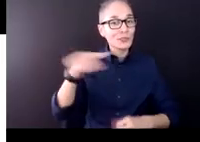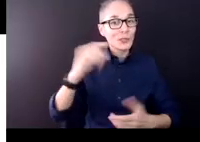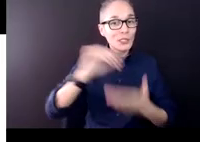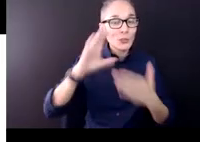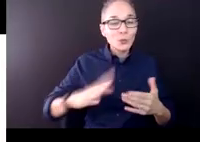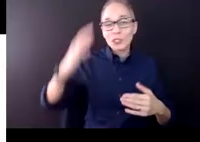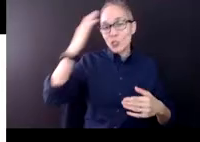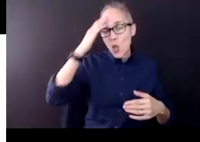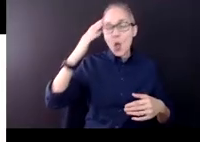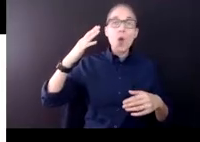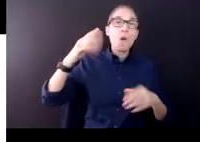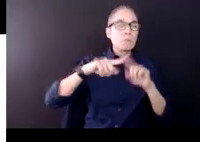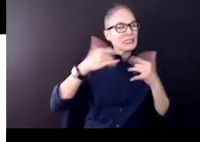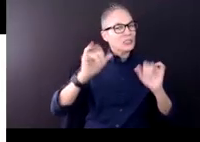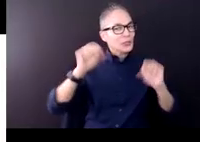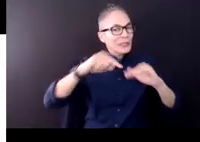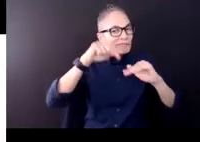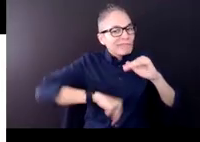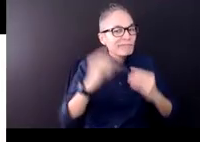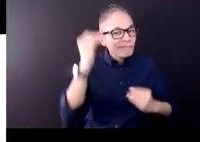be critical of, right?